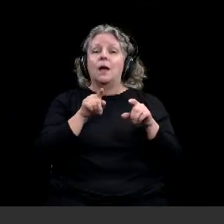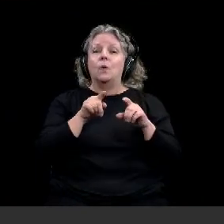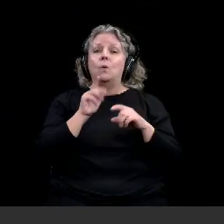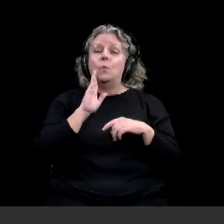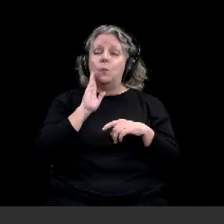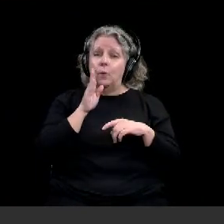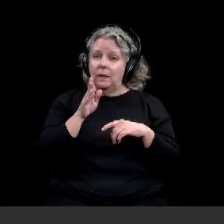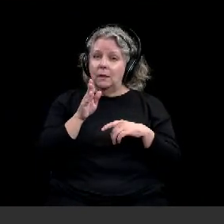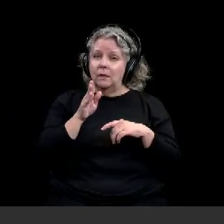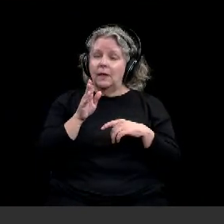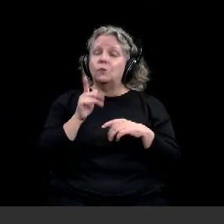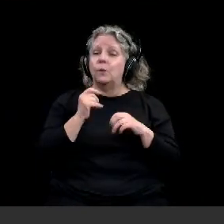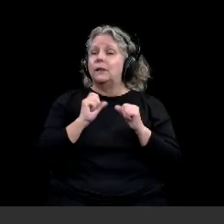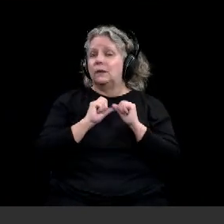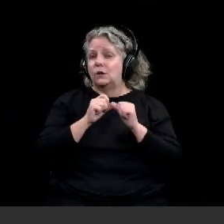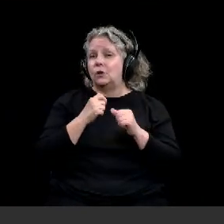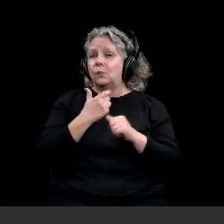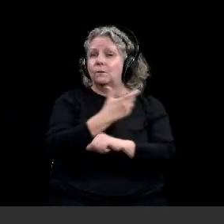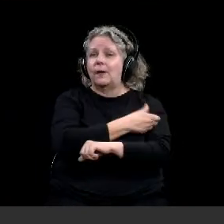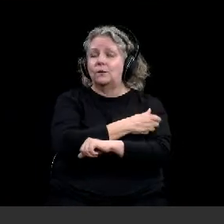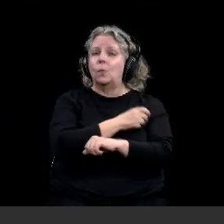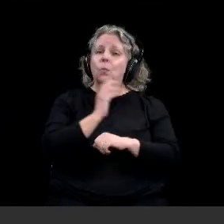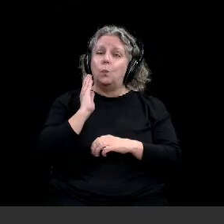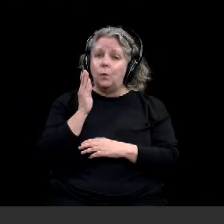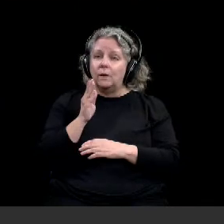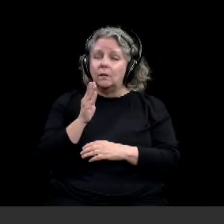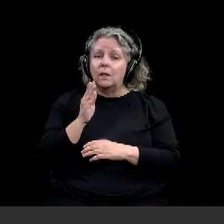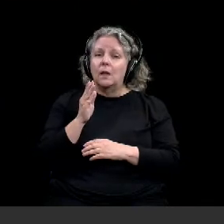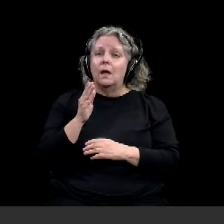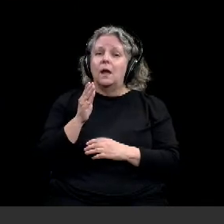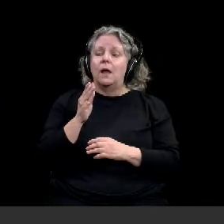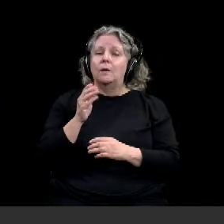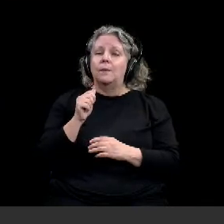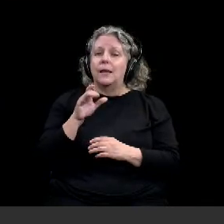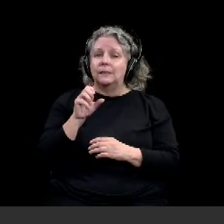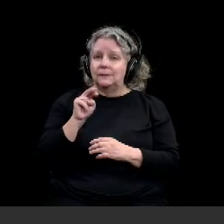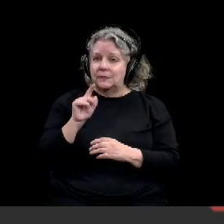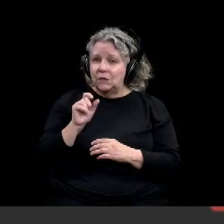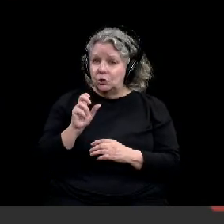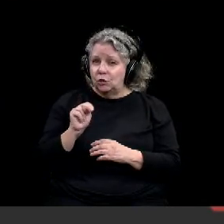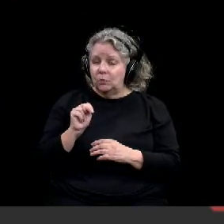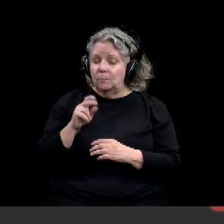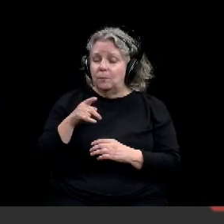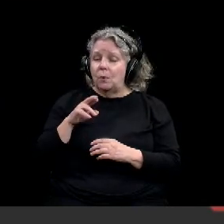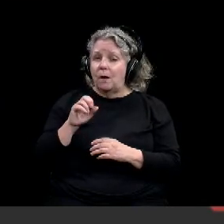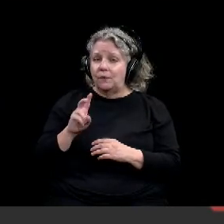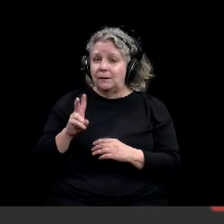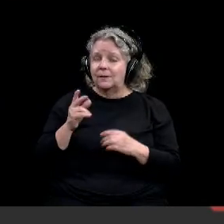is doing, where there's a wait list and it's sort of for the public?